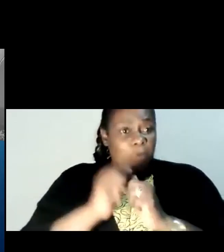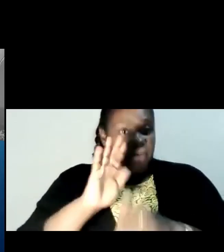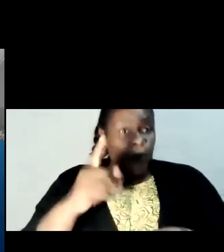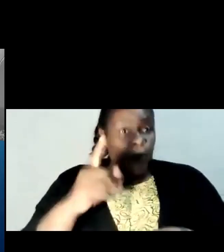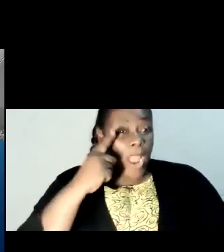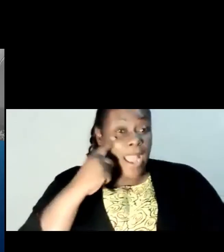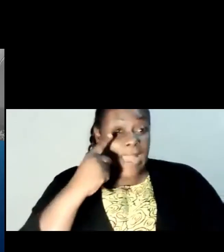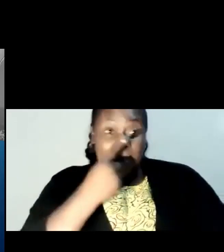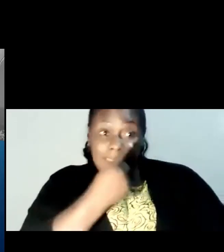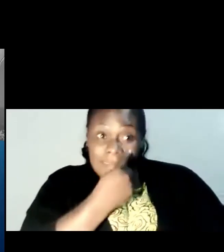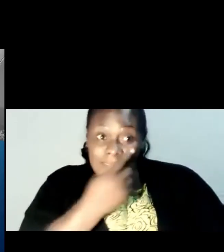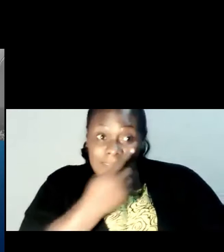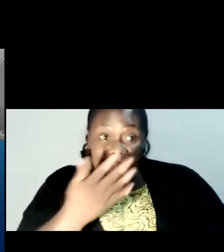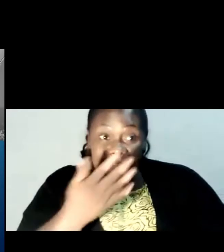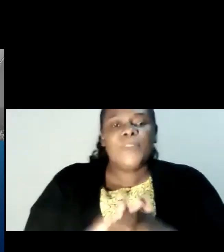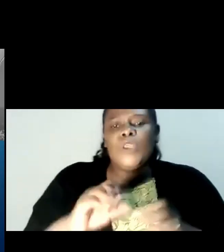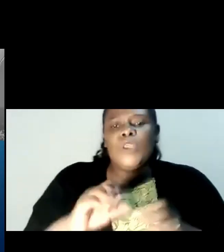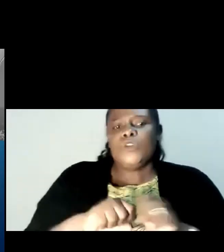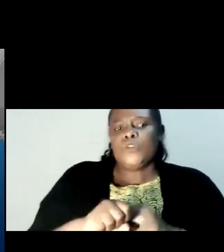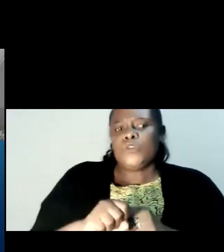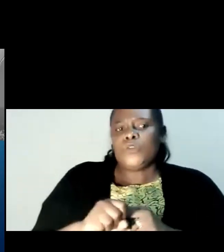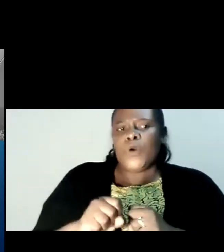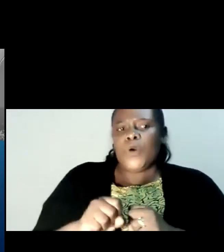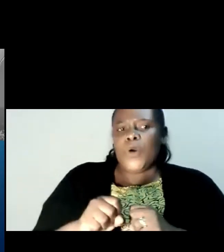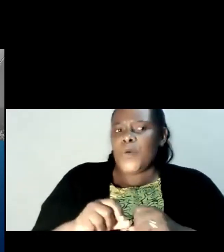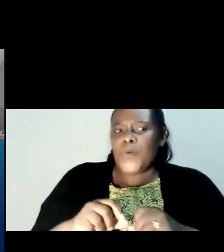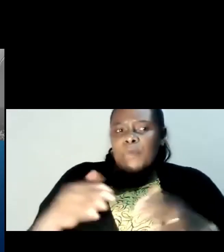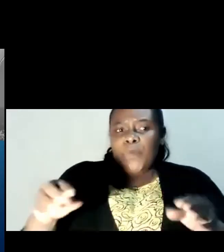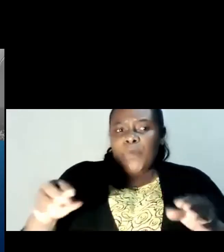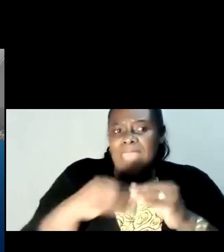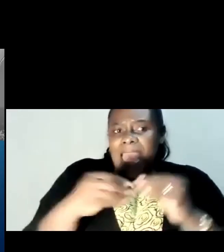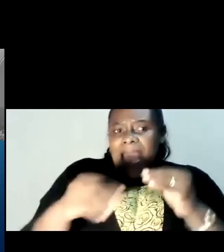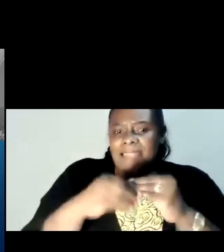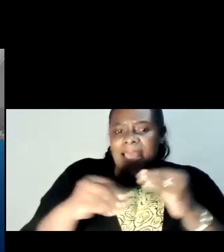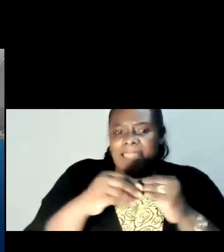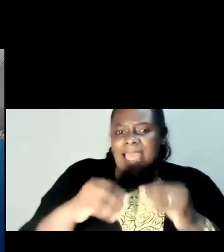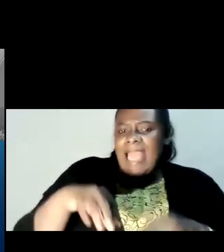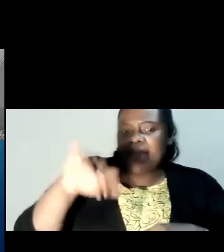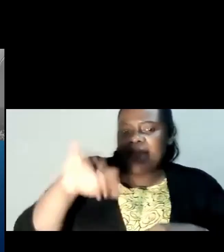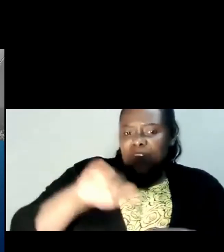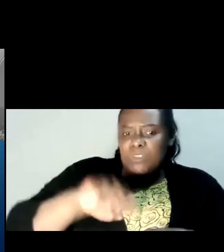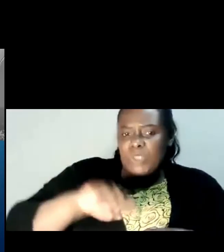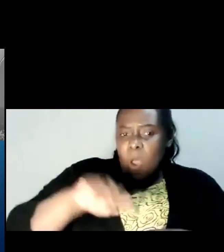So we tend to add a lot of salt to our foods in Caribbean cooking.